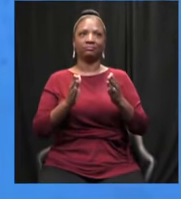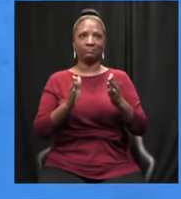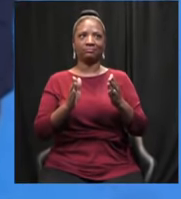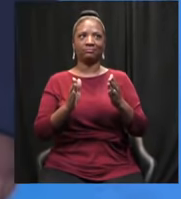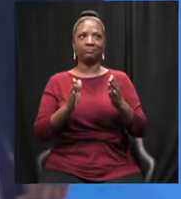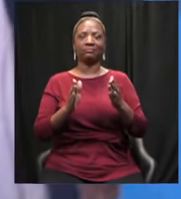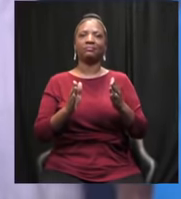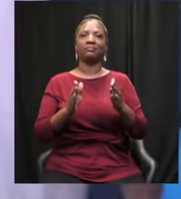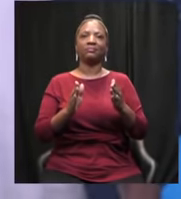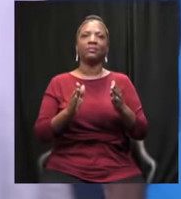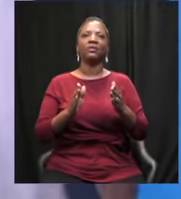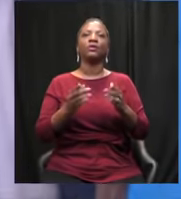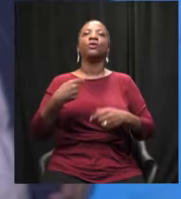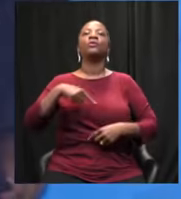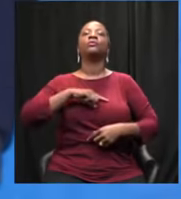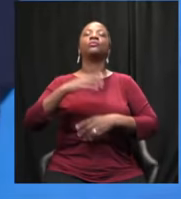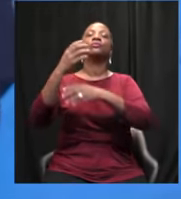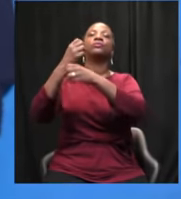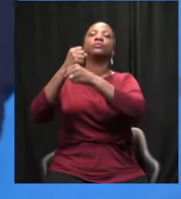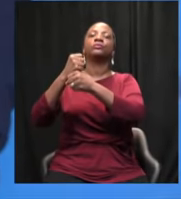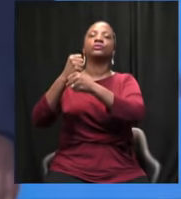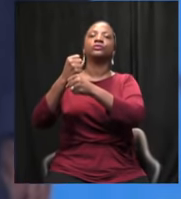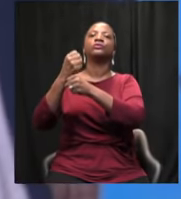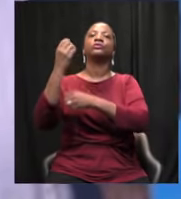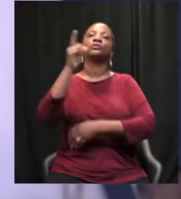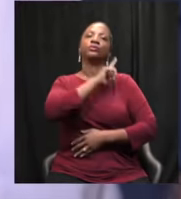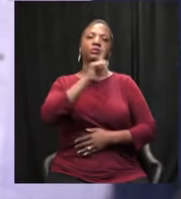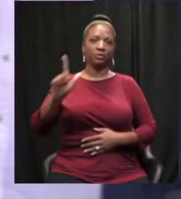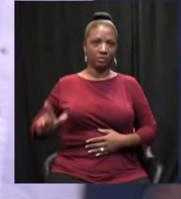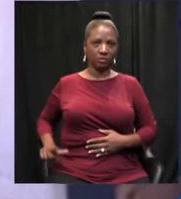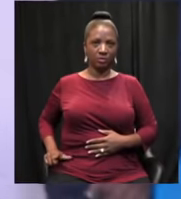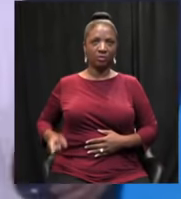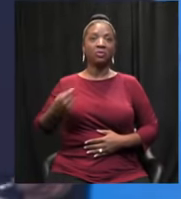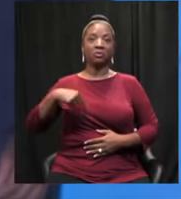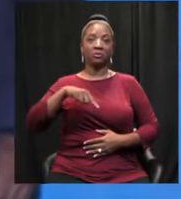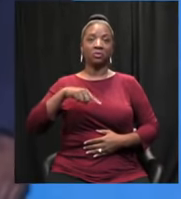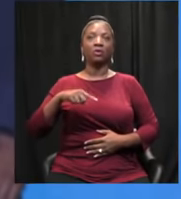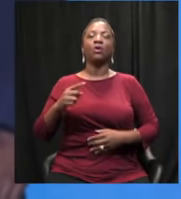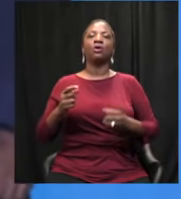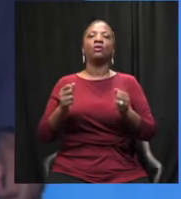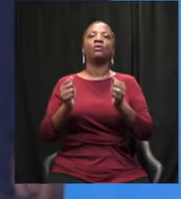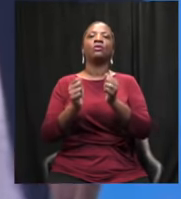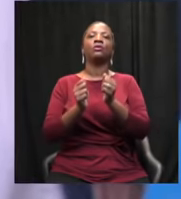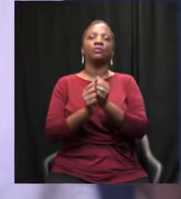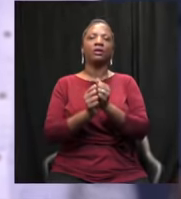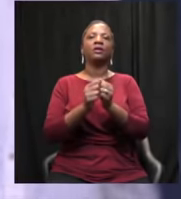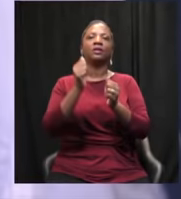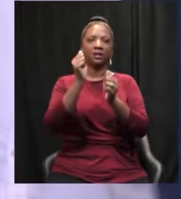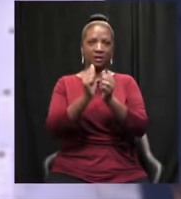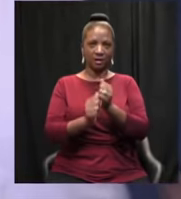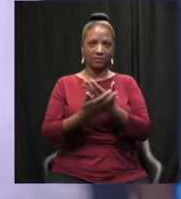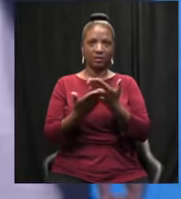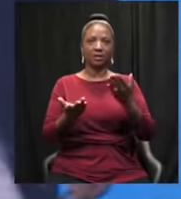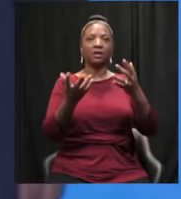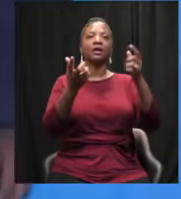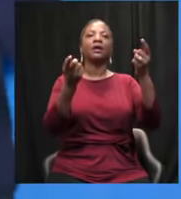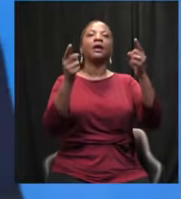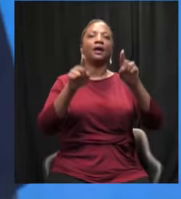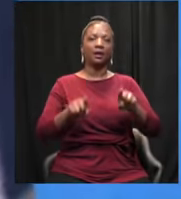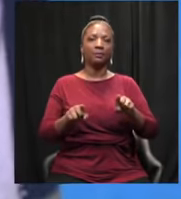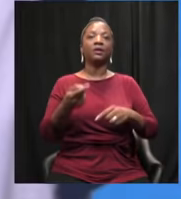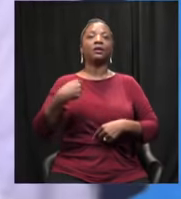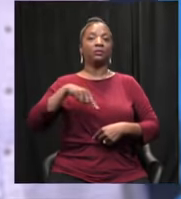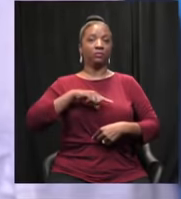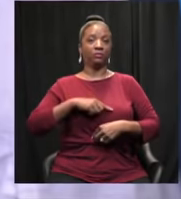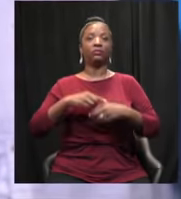With all that's going on in the world today, Lord, we trust you. We pray for our brothers and sisters in Louisiana and in the